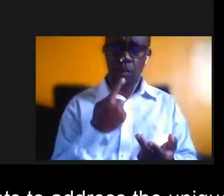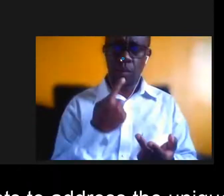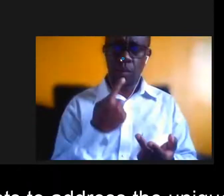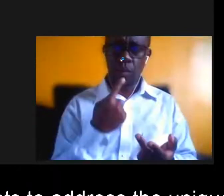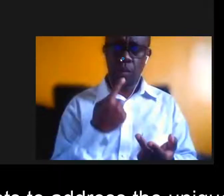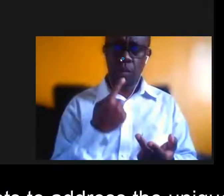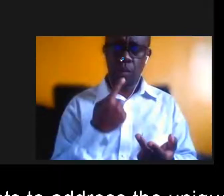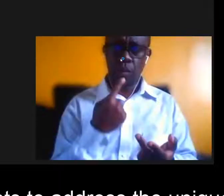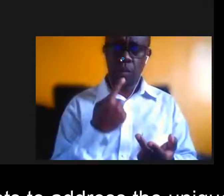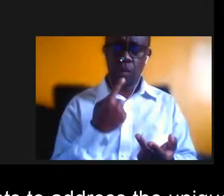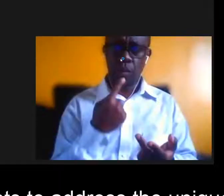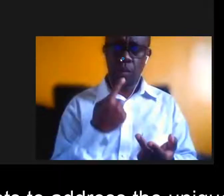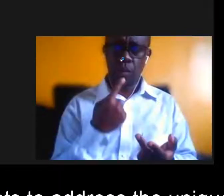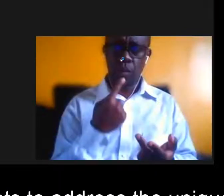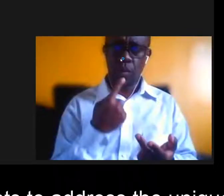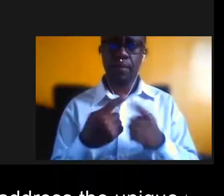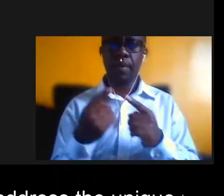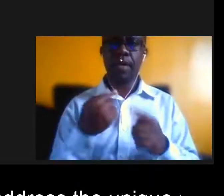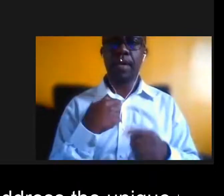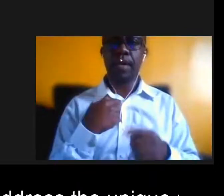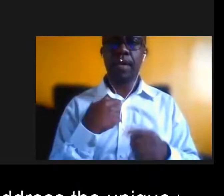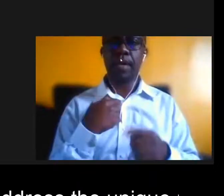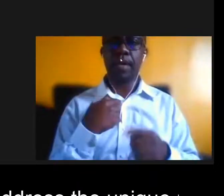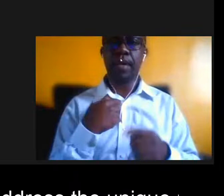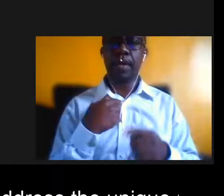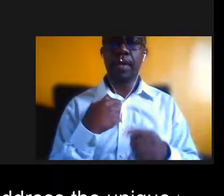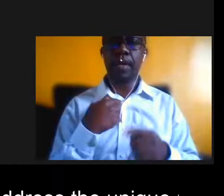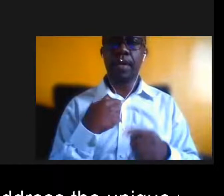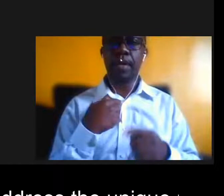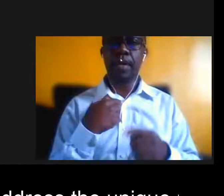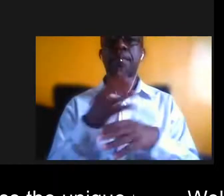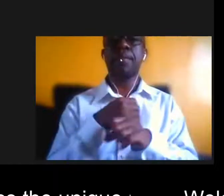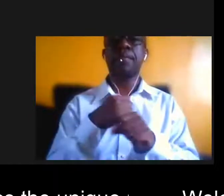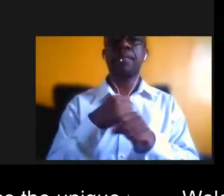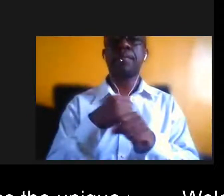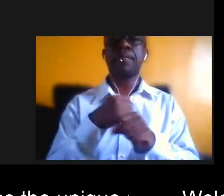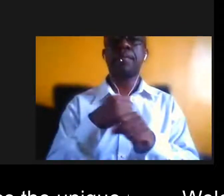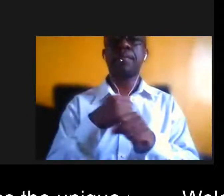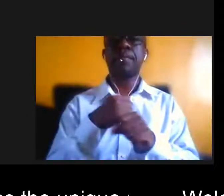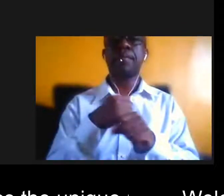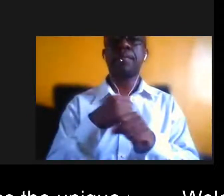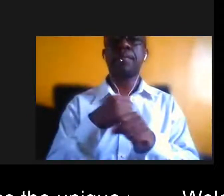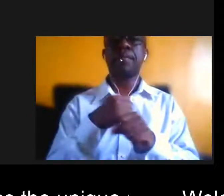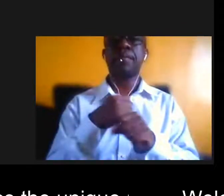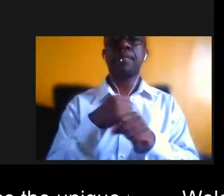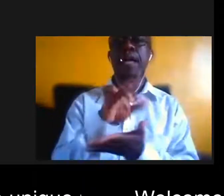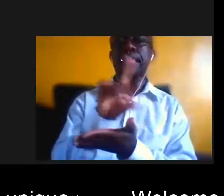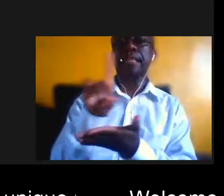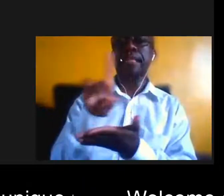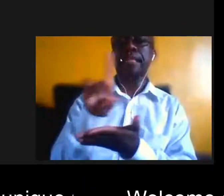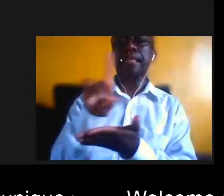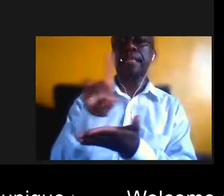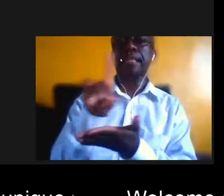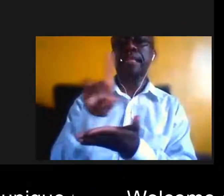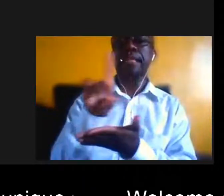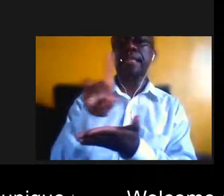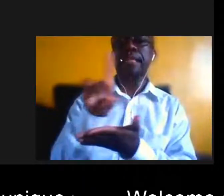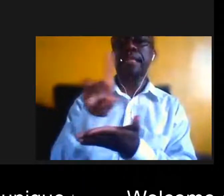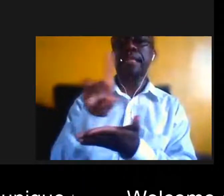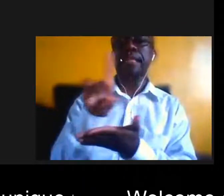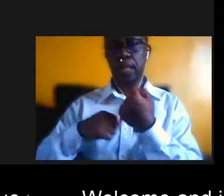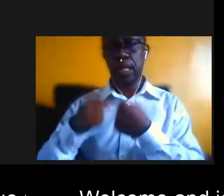but another number, I know some organizations worked with other districts to also see more children being